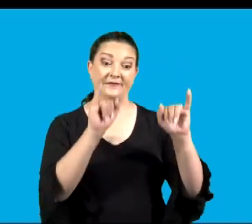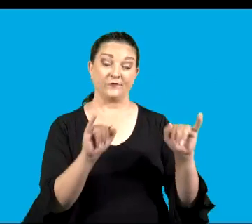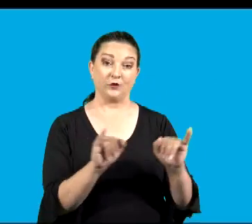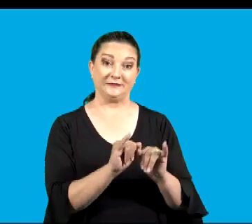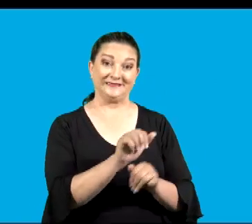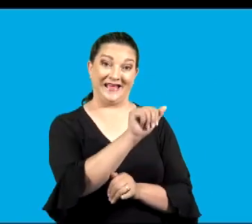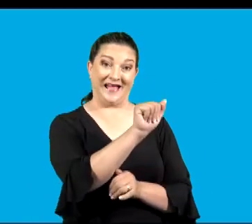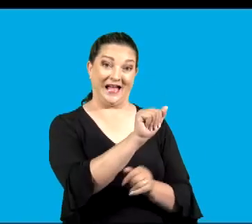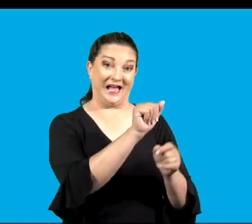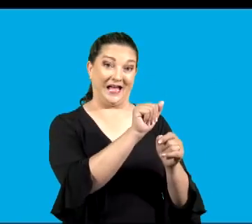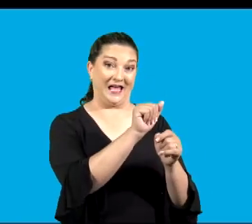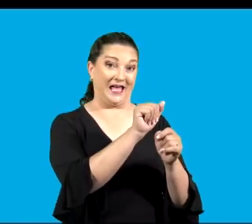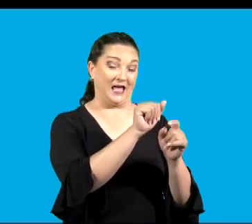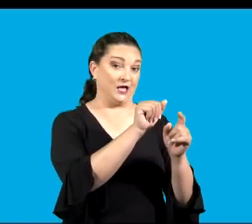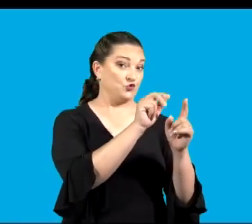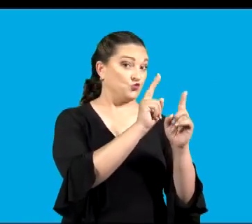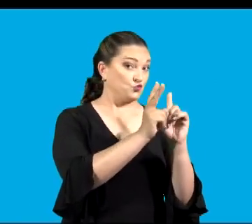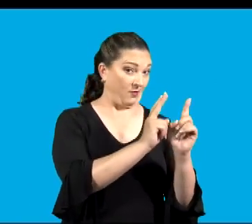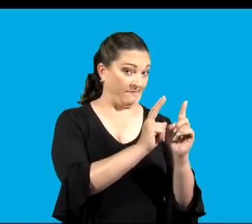Invoice A12,